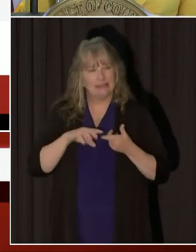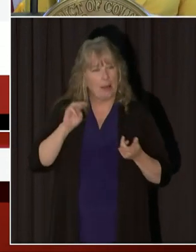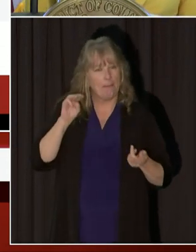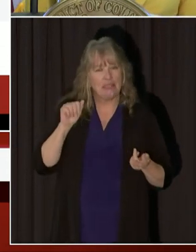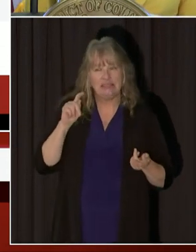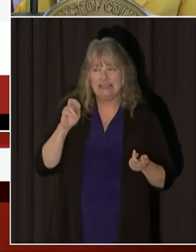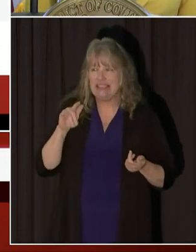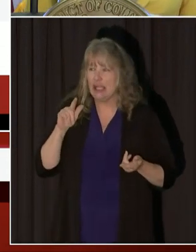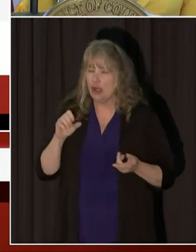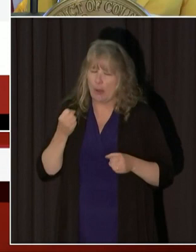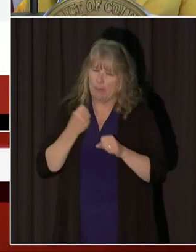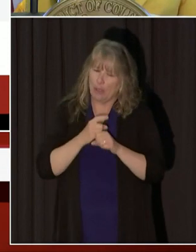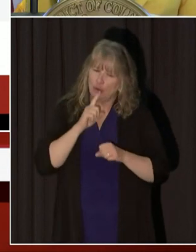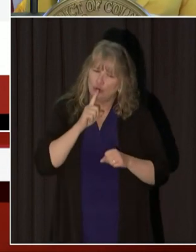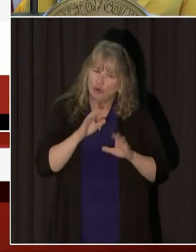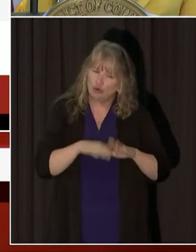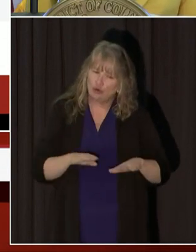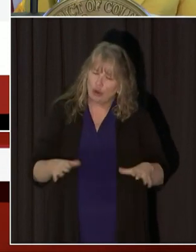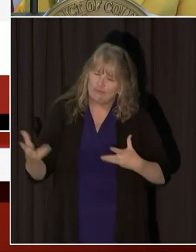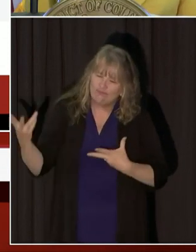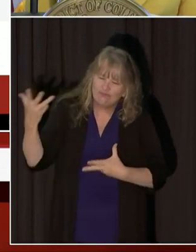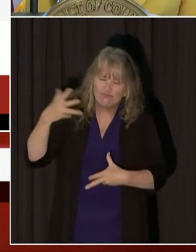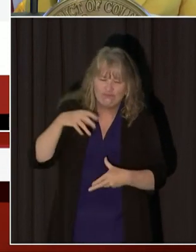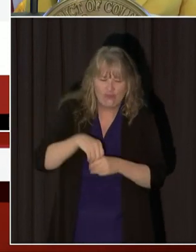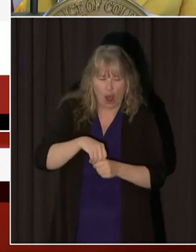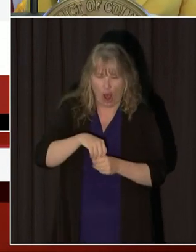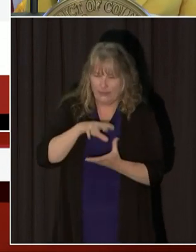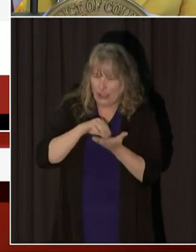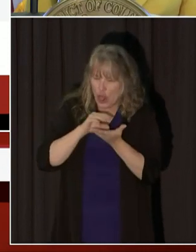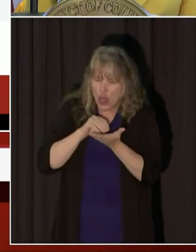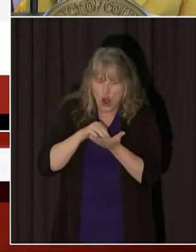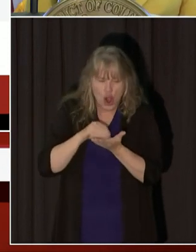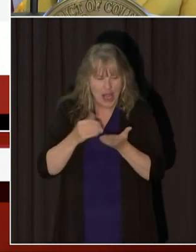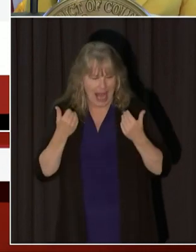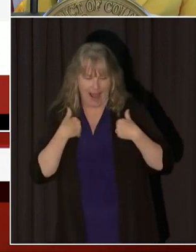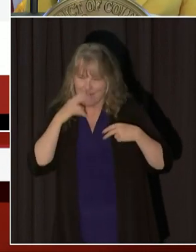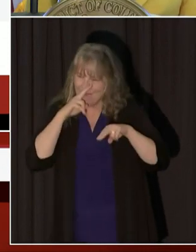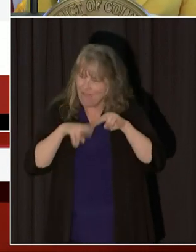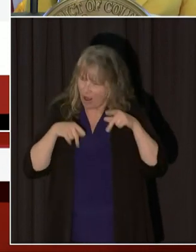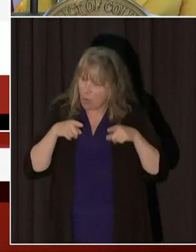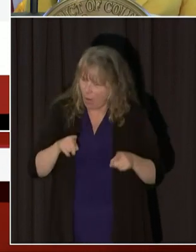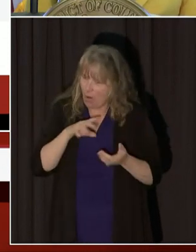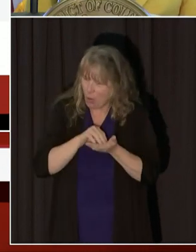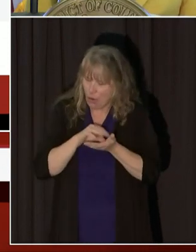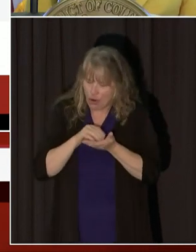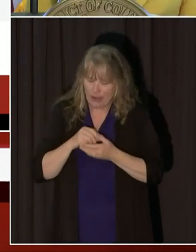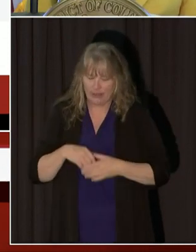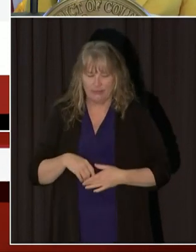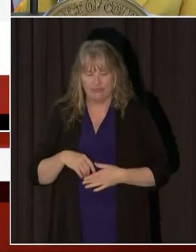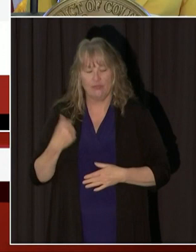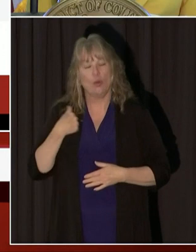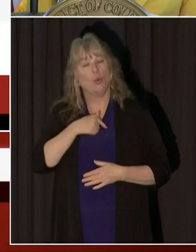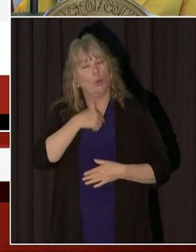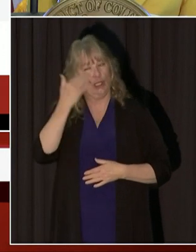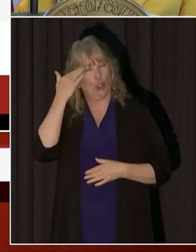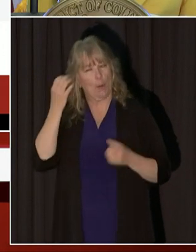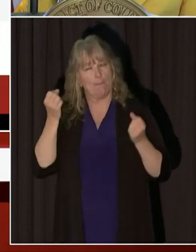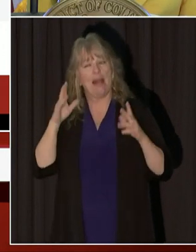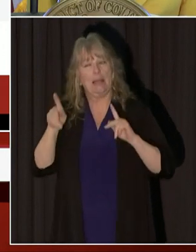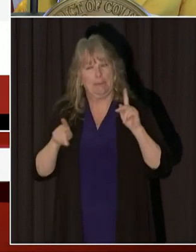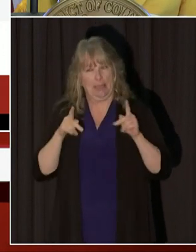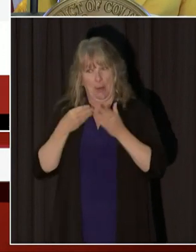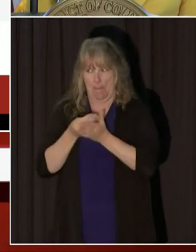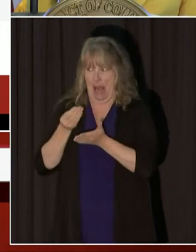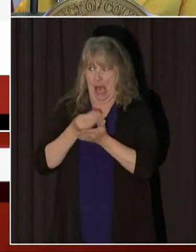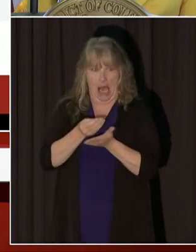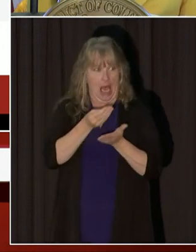engaged, enriched, having fun, and learning. And we know that a lot of folks are buying these